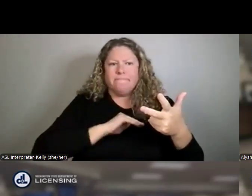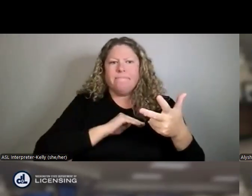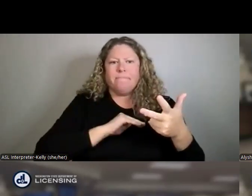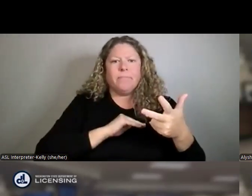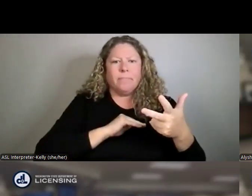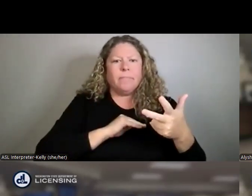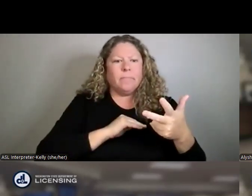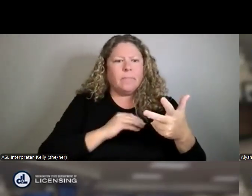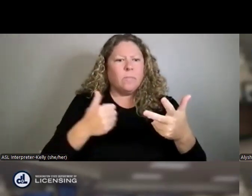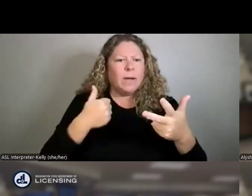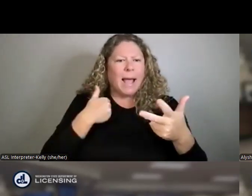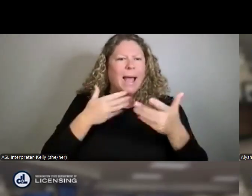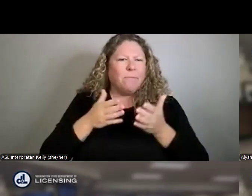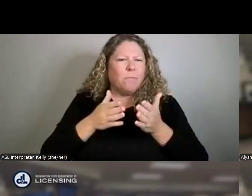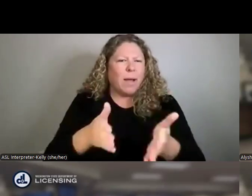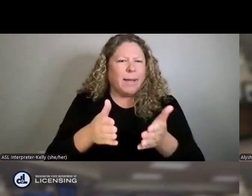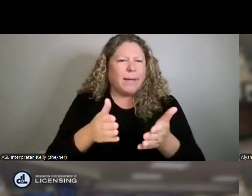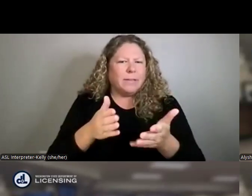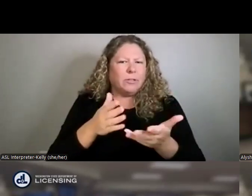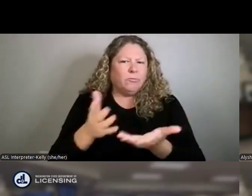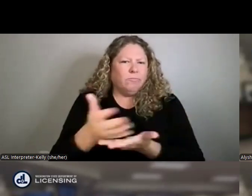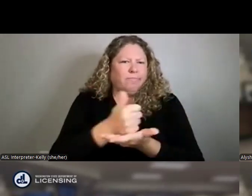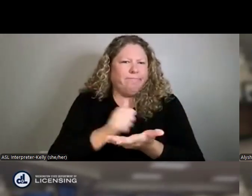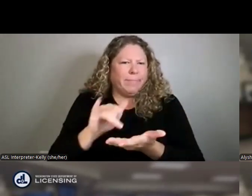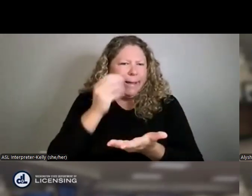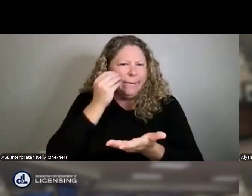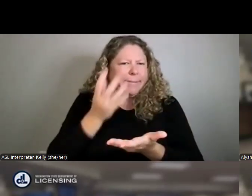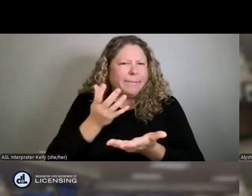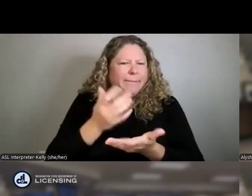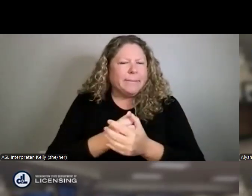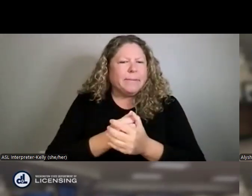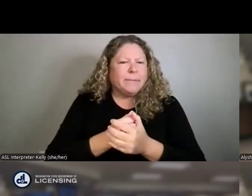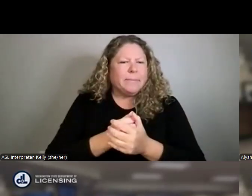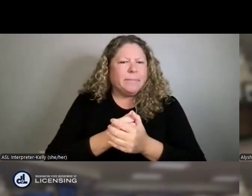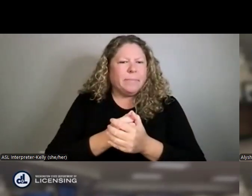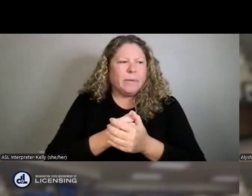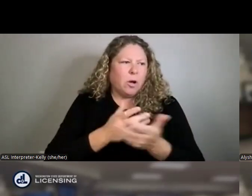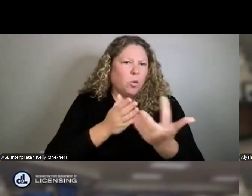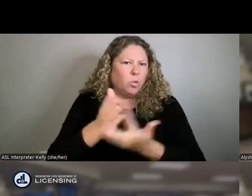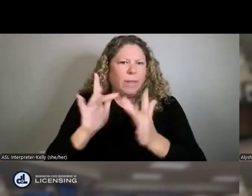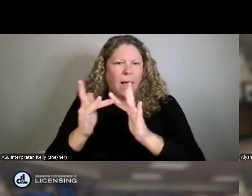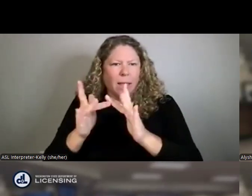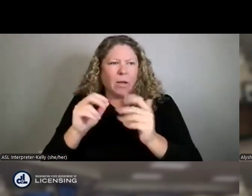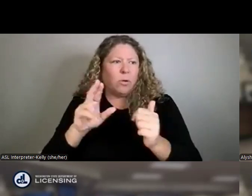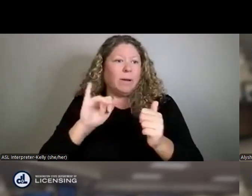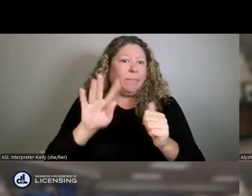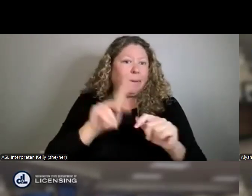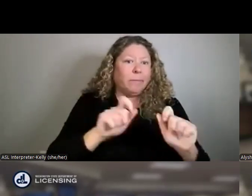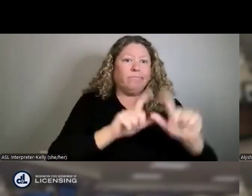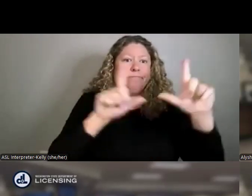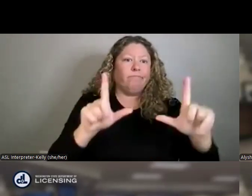have methods of reporting that as folks go through the online process or even just go to our website, there's